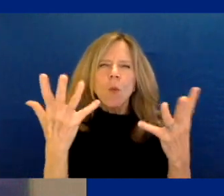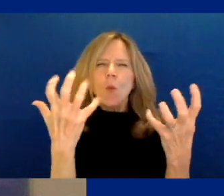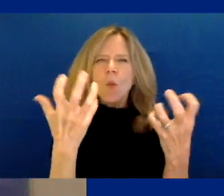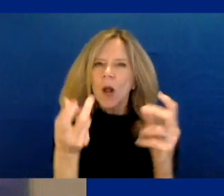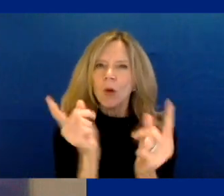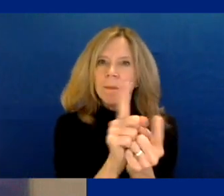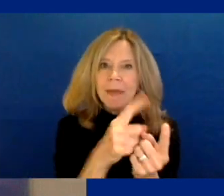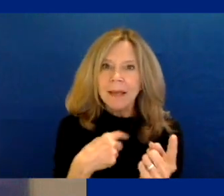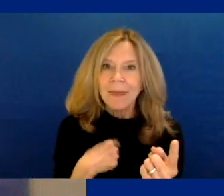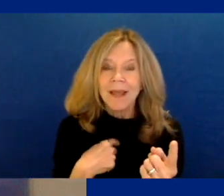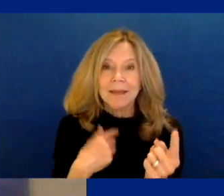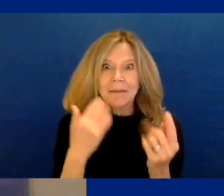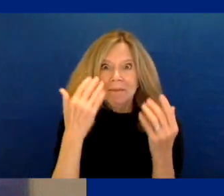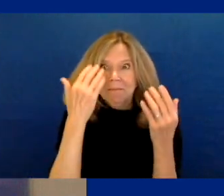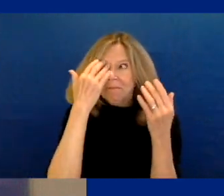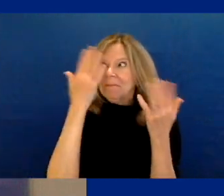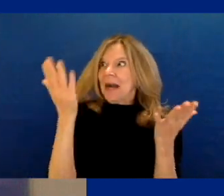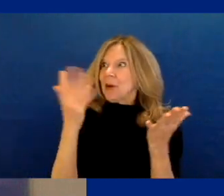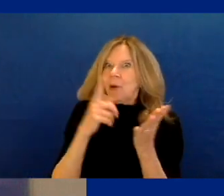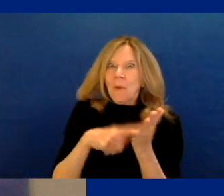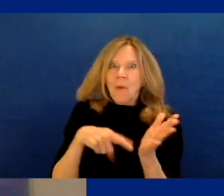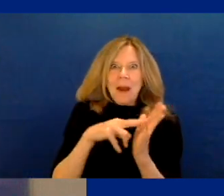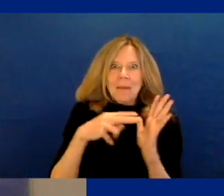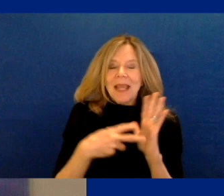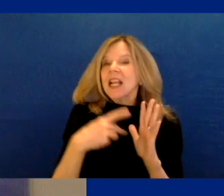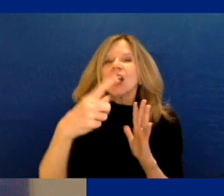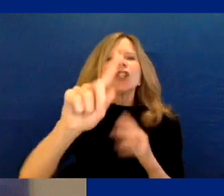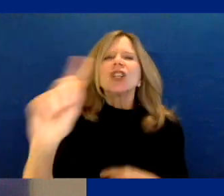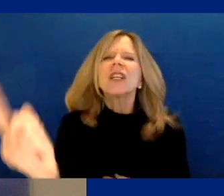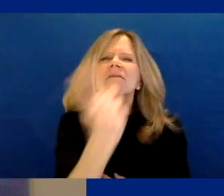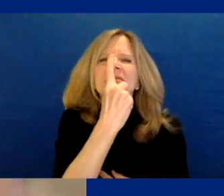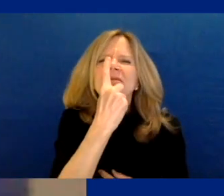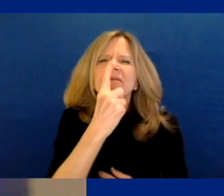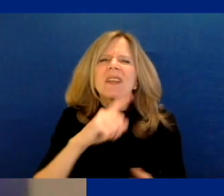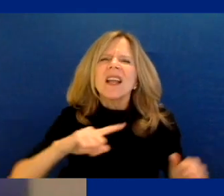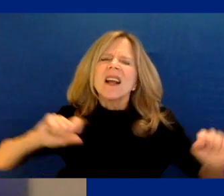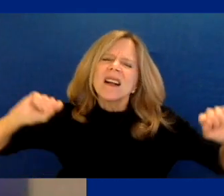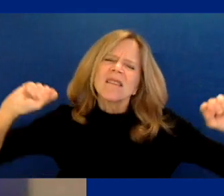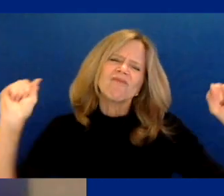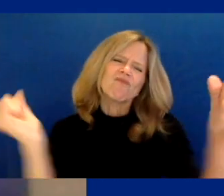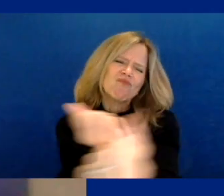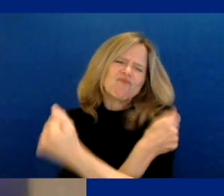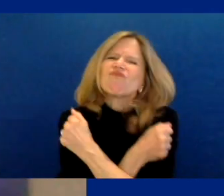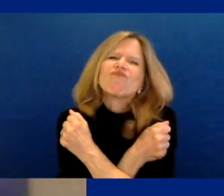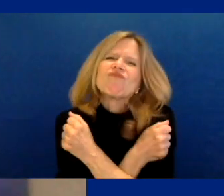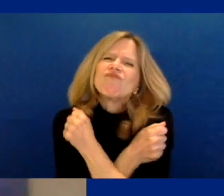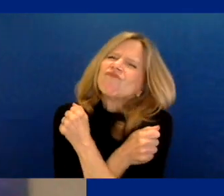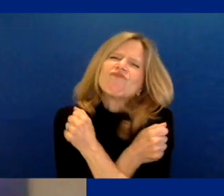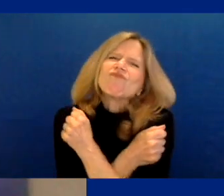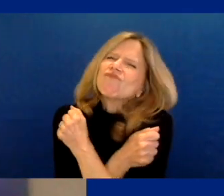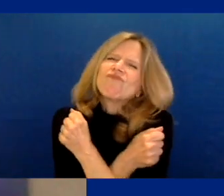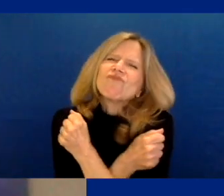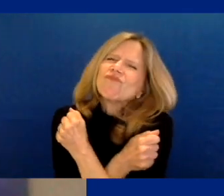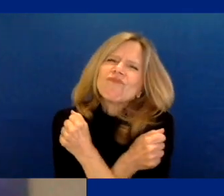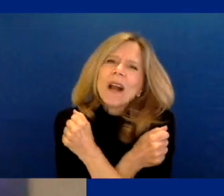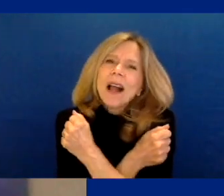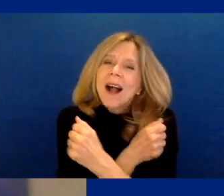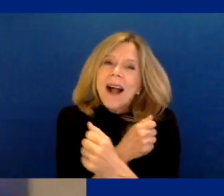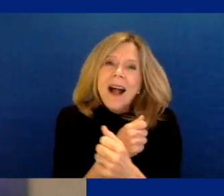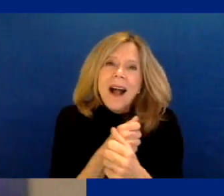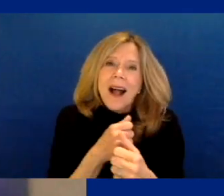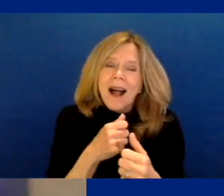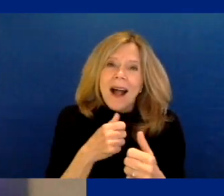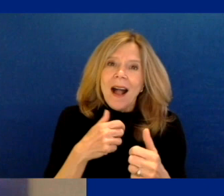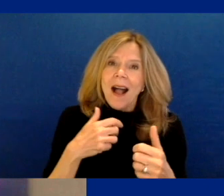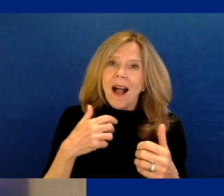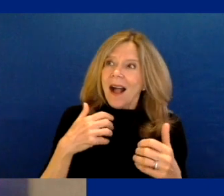was ready to meet me. I didn't know what to think, but she threw her arms around me and gave me the biggest embrace